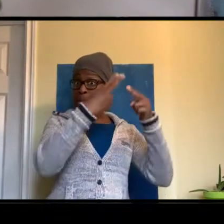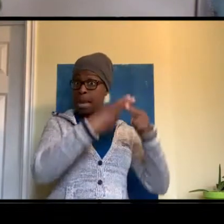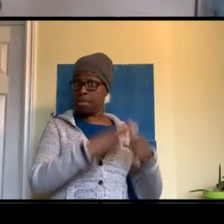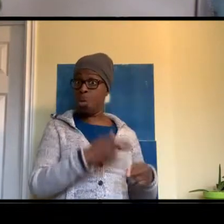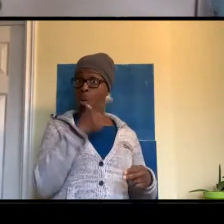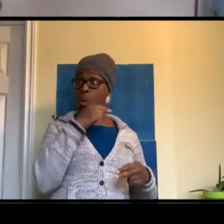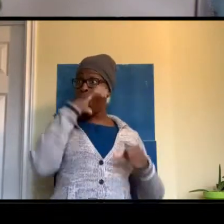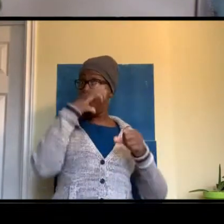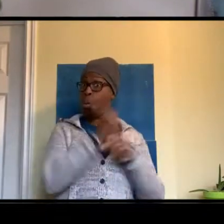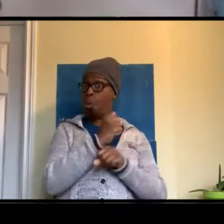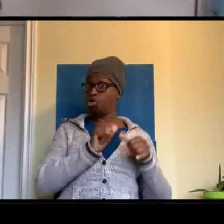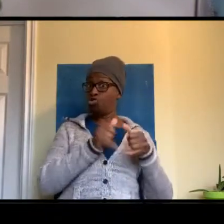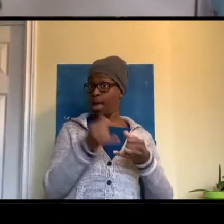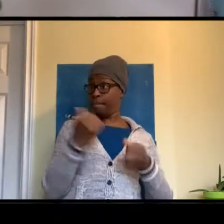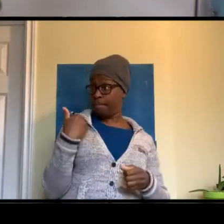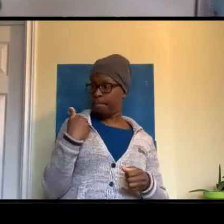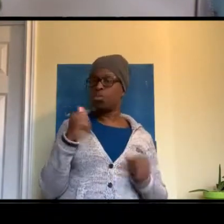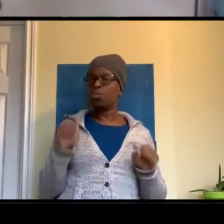helpful.